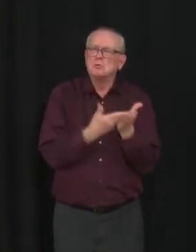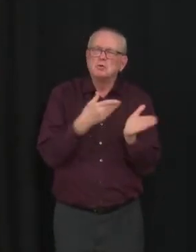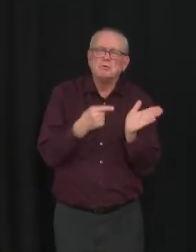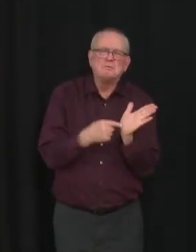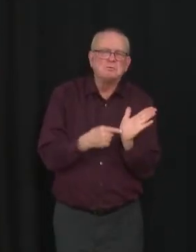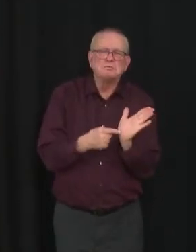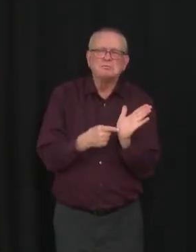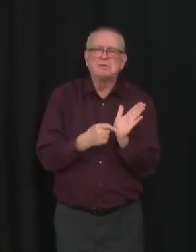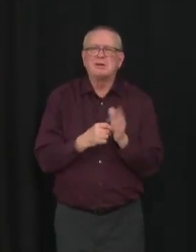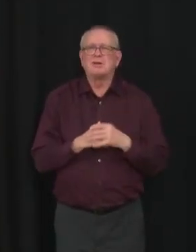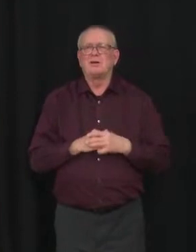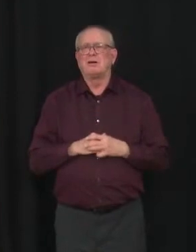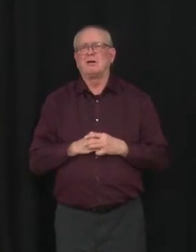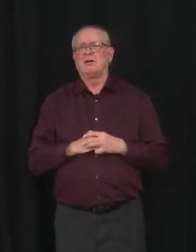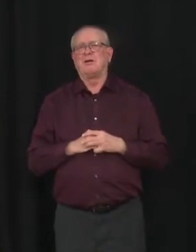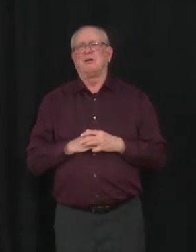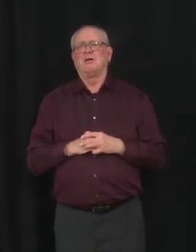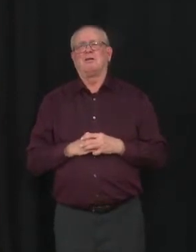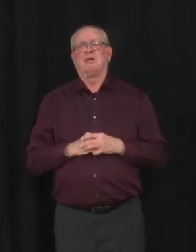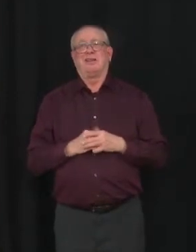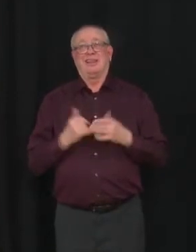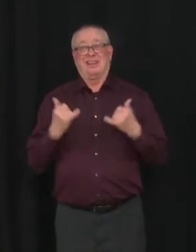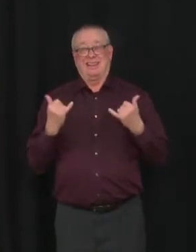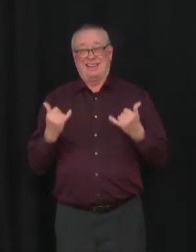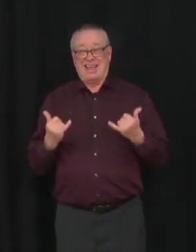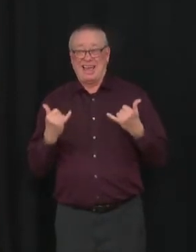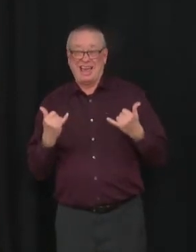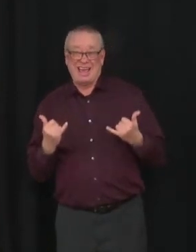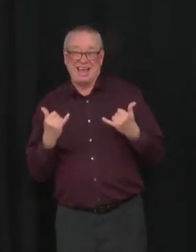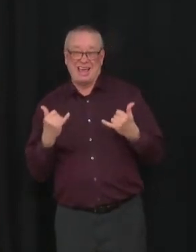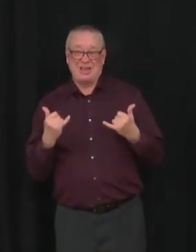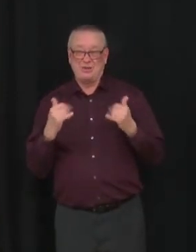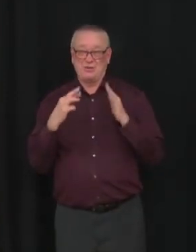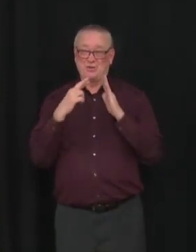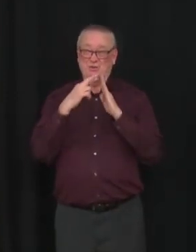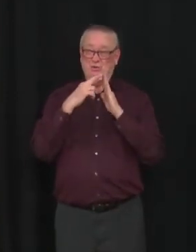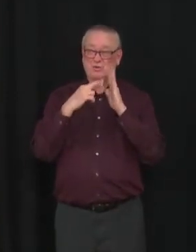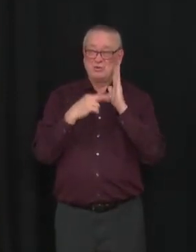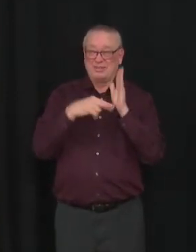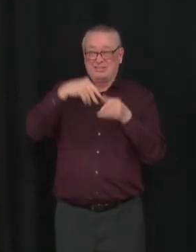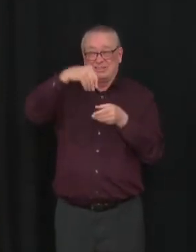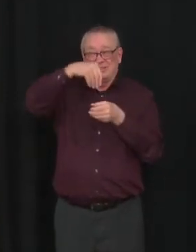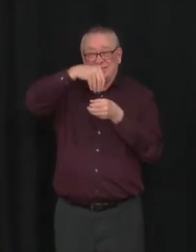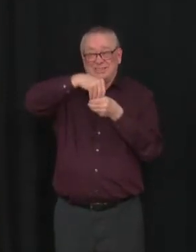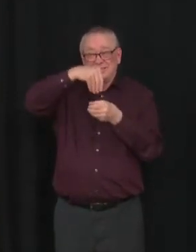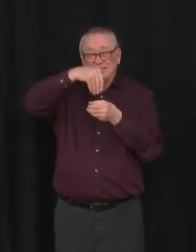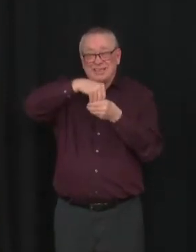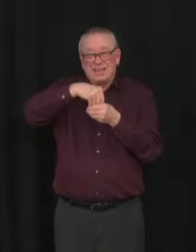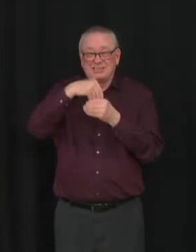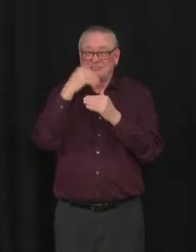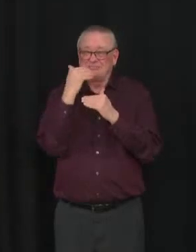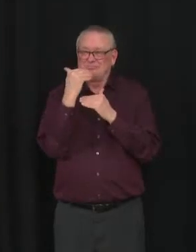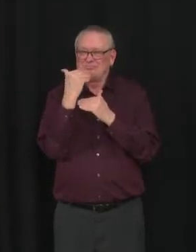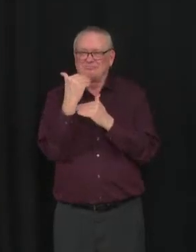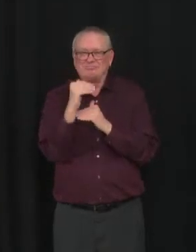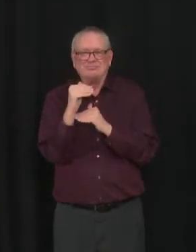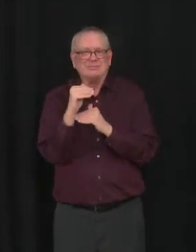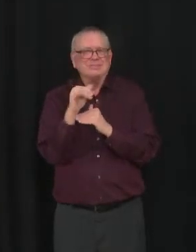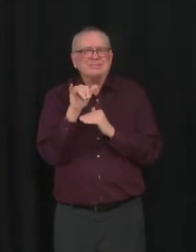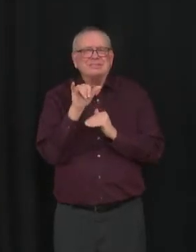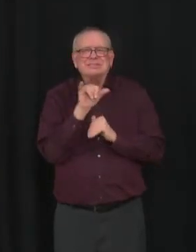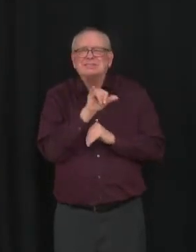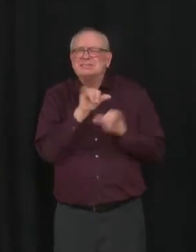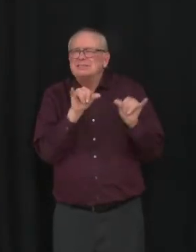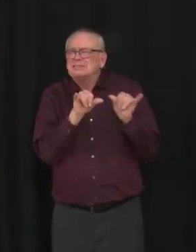that where we are at in terms of our restriction for indoor social gathering is broadly similar to the rest of the country. In fact, most